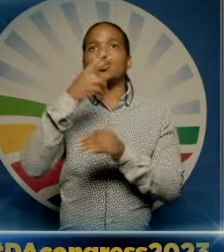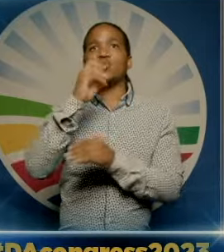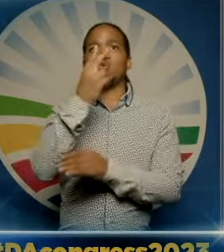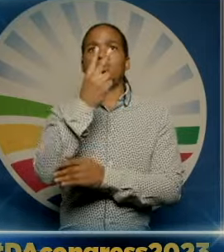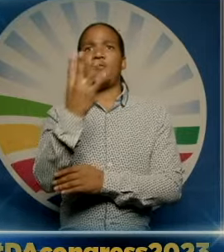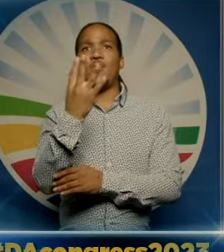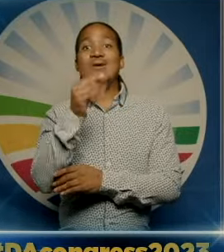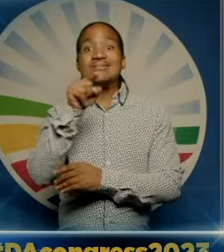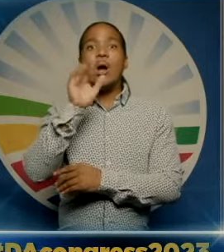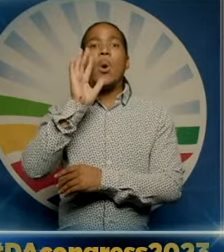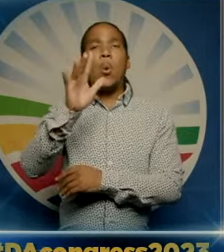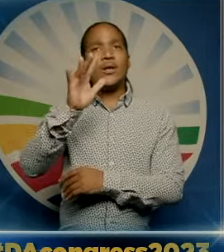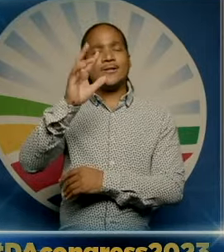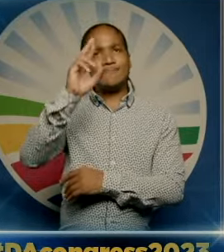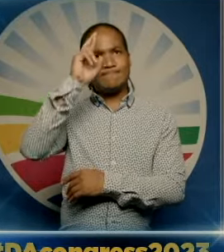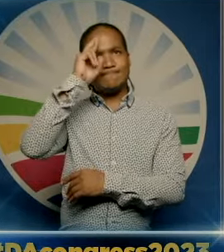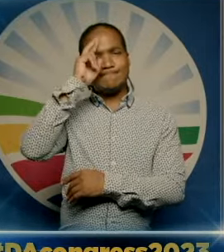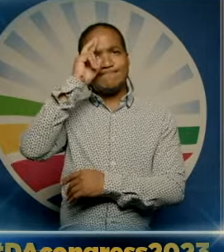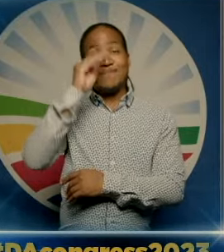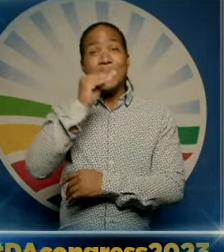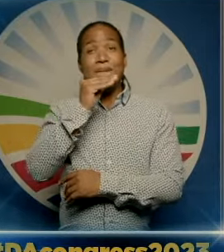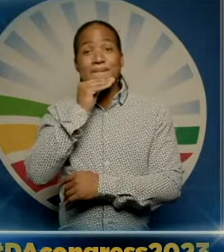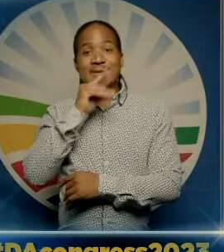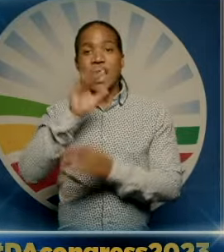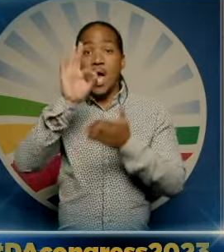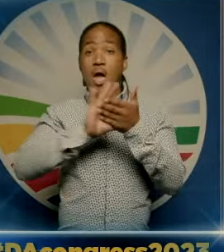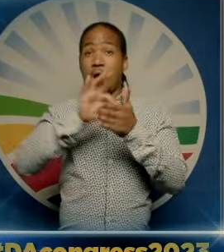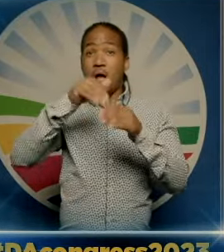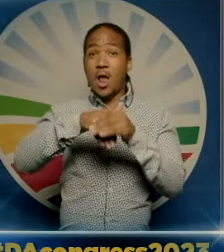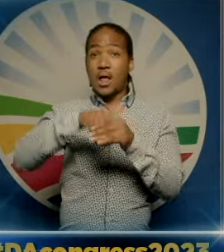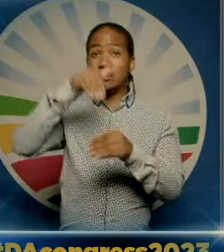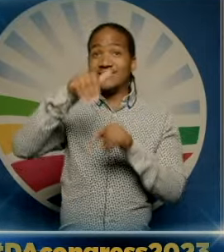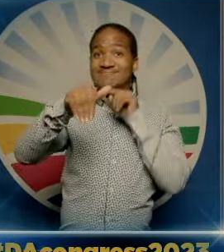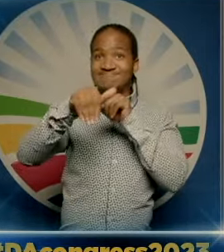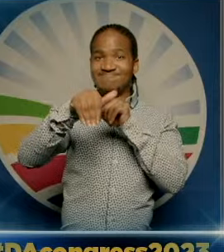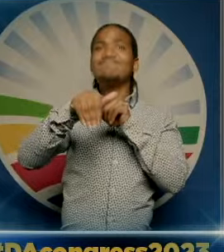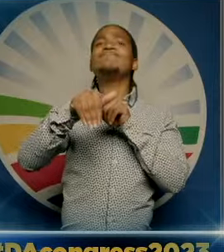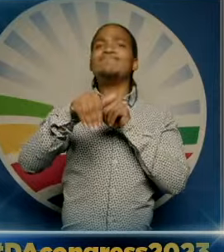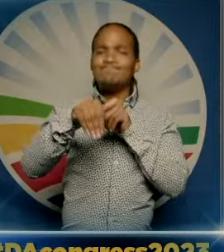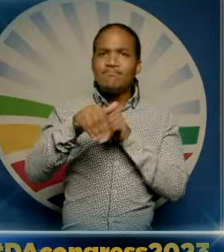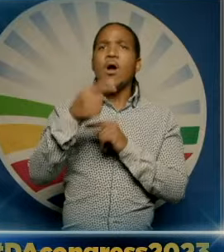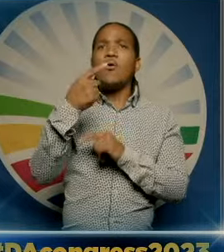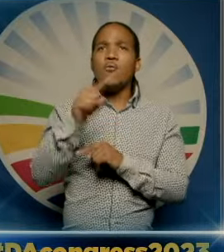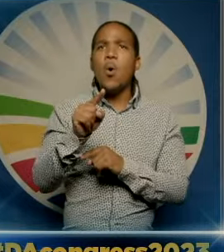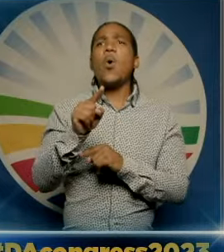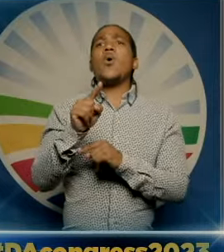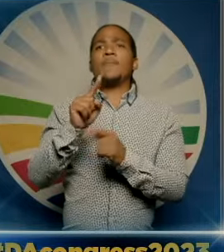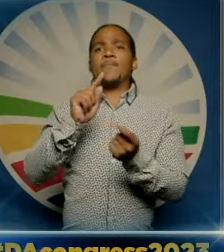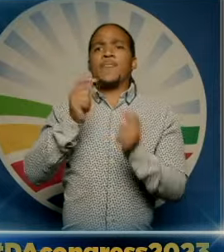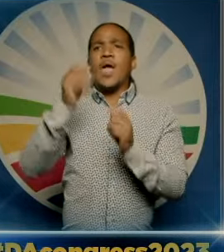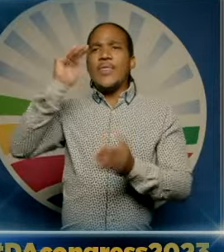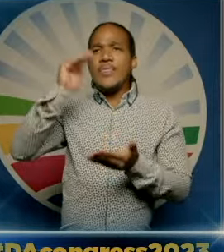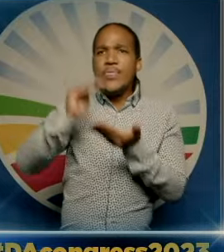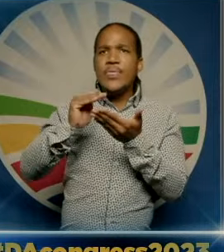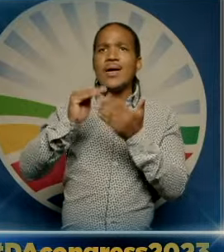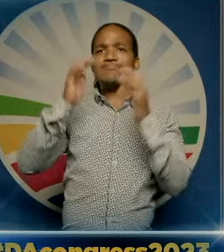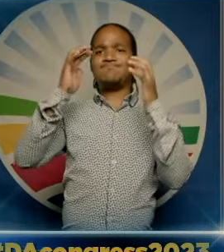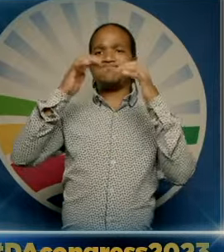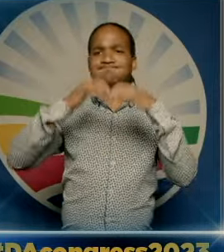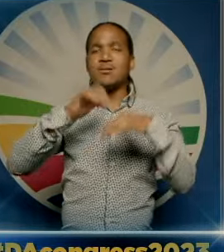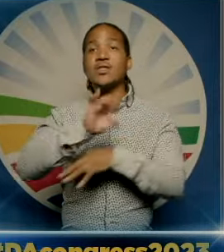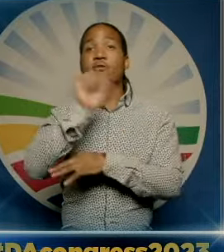for years to come. It can either be the election that hastened the destruction of South Africa or the election